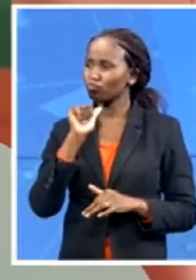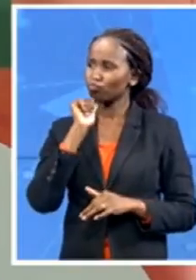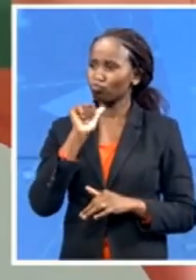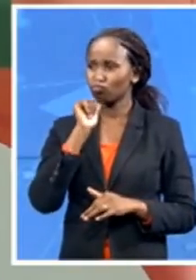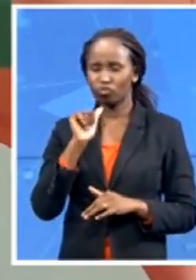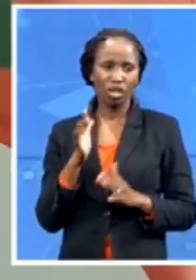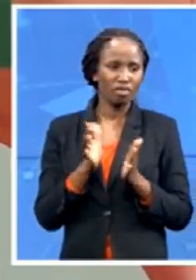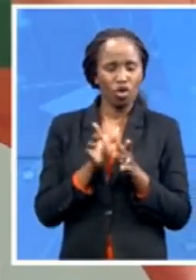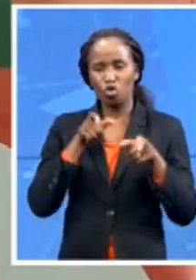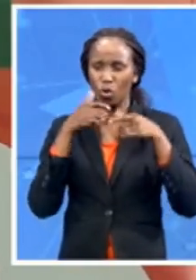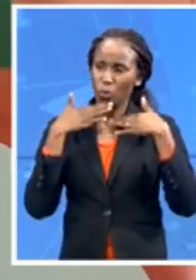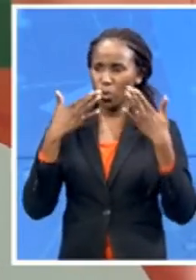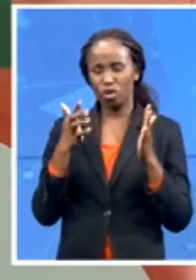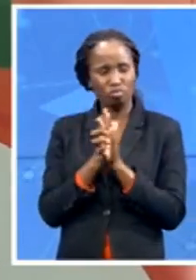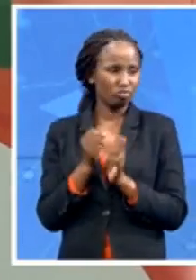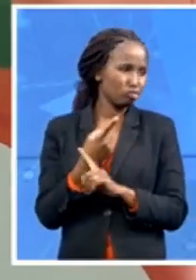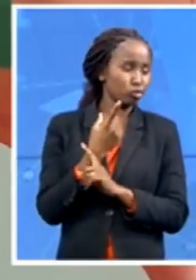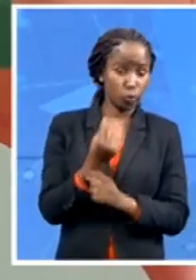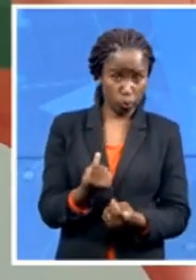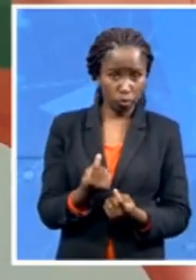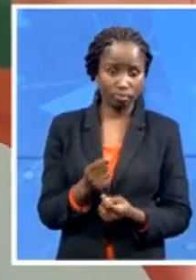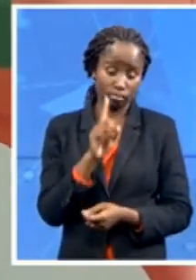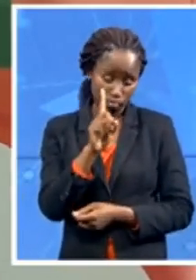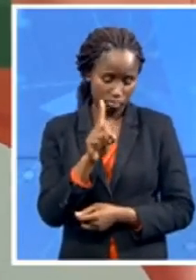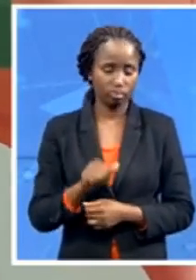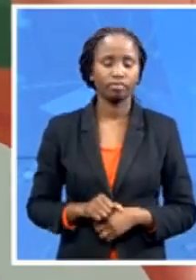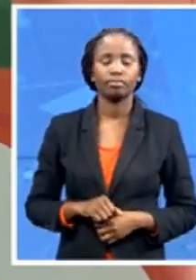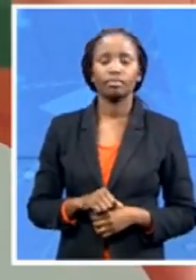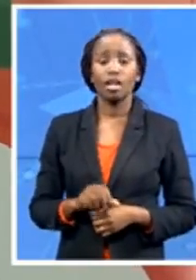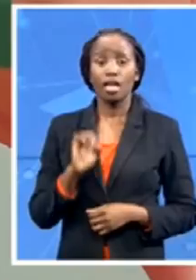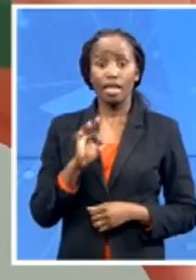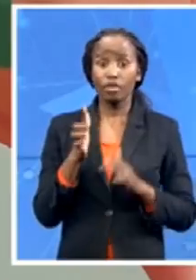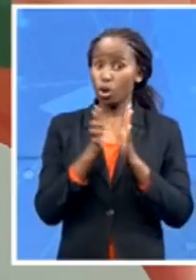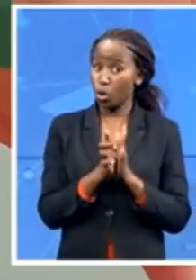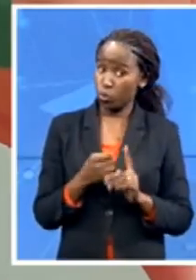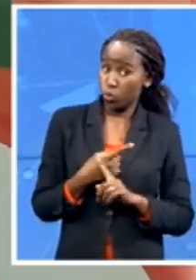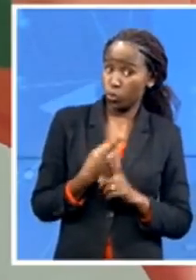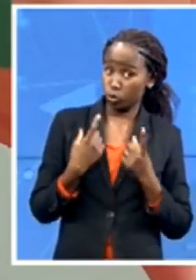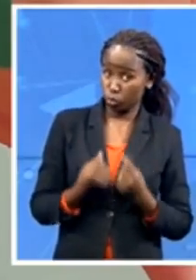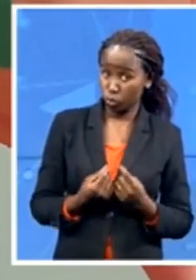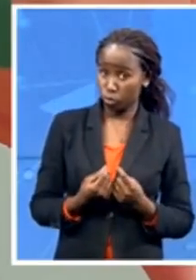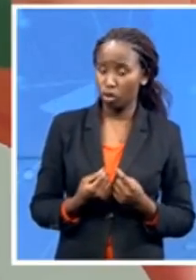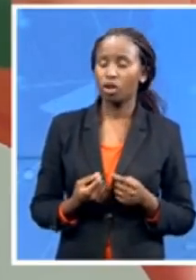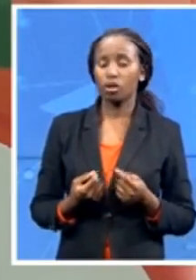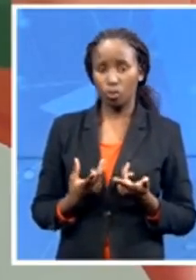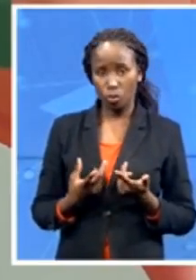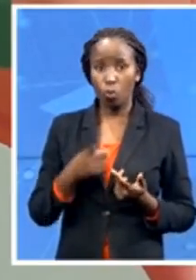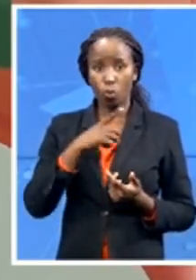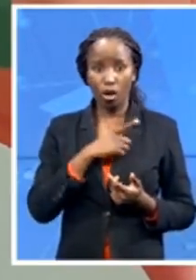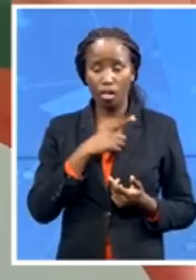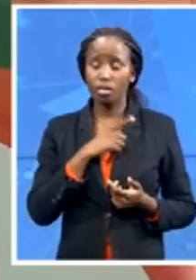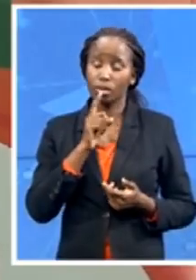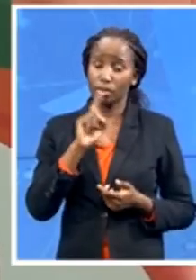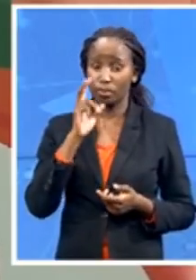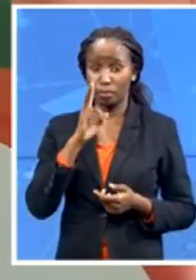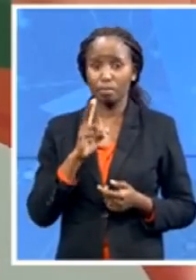Civil disobedience, as fostered by the ruling party's unwillingness to listen to our people